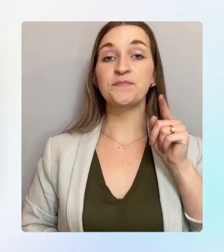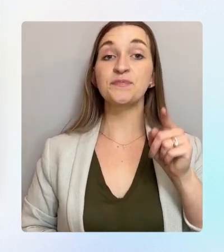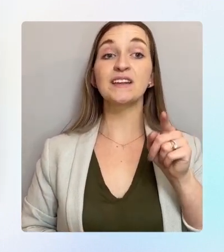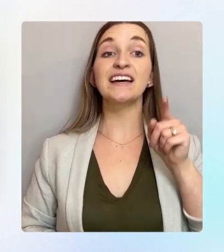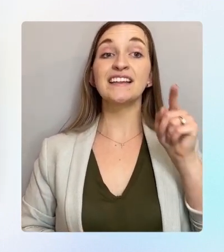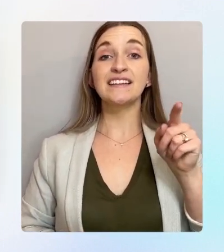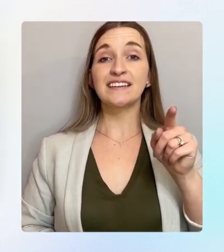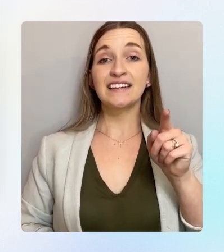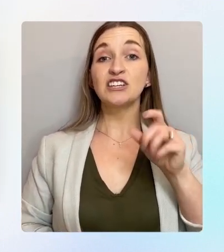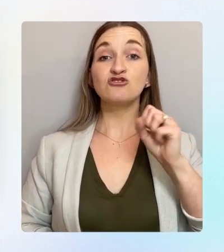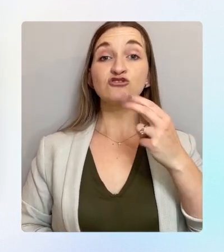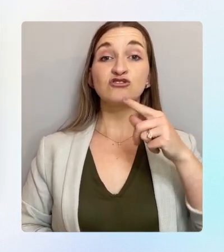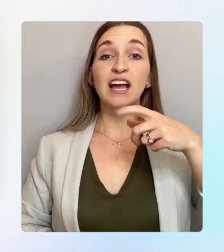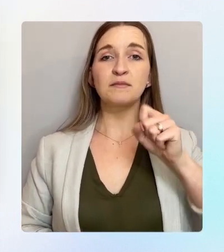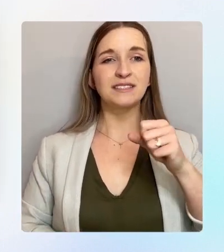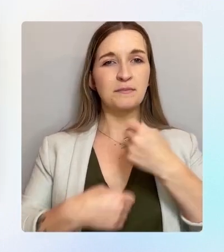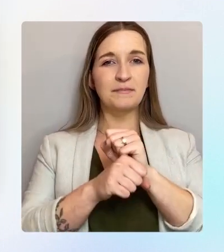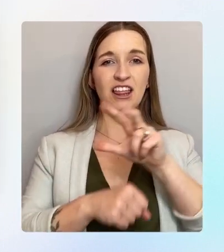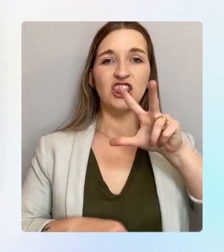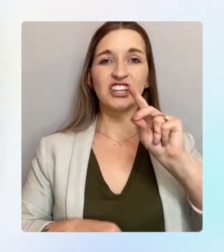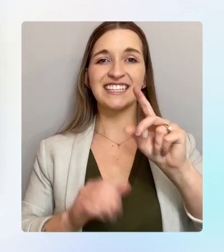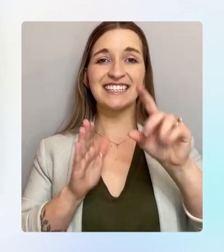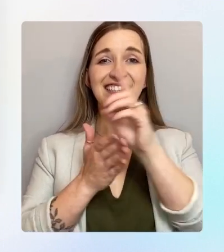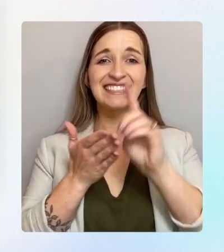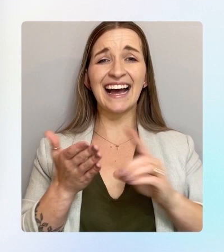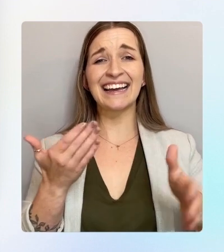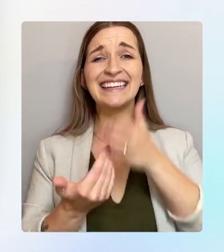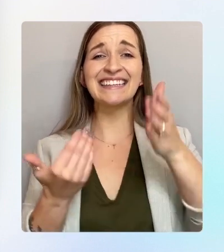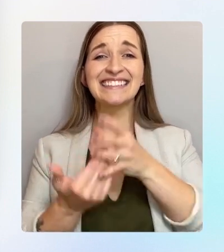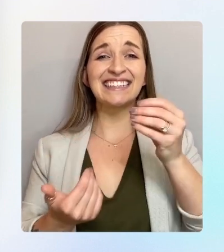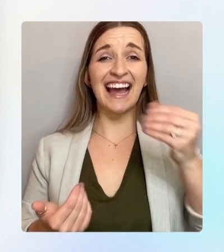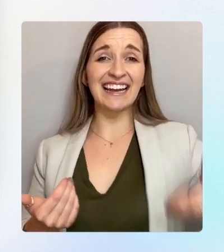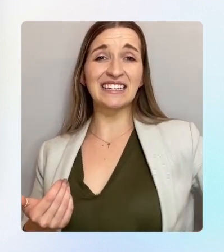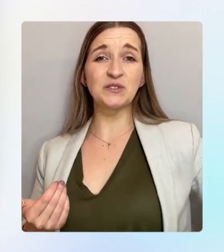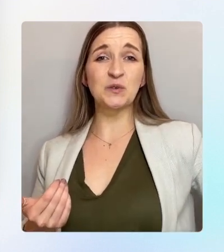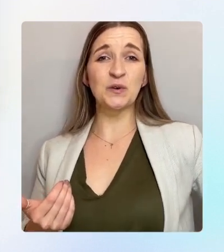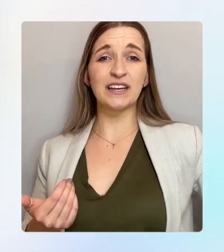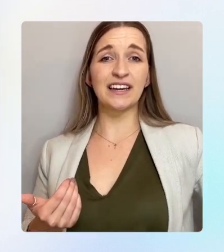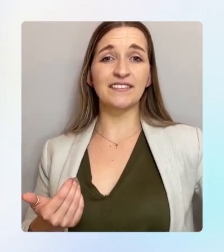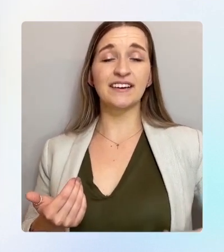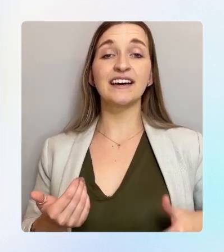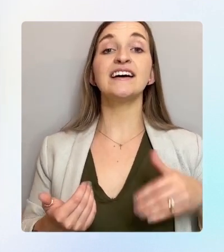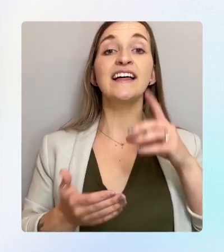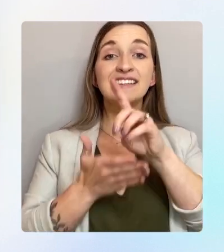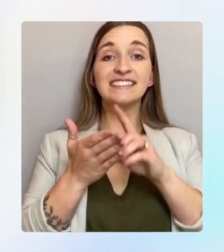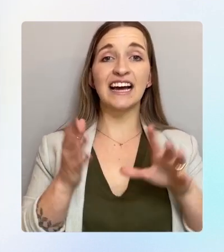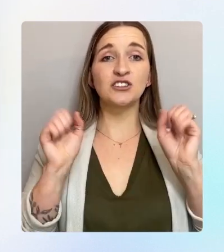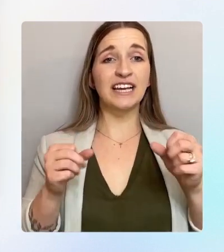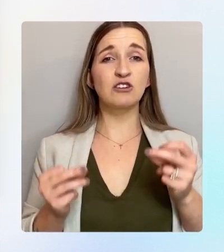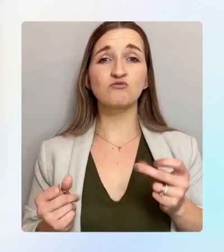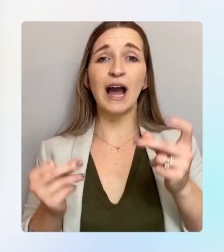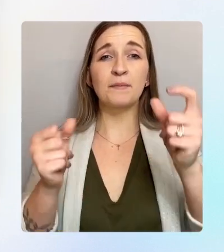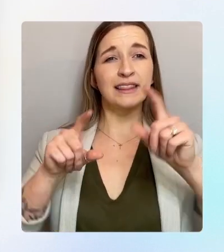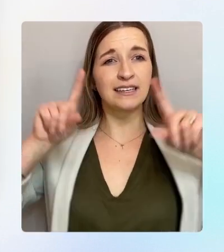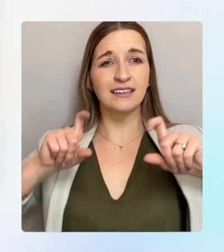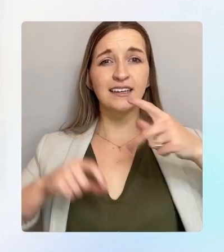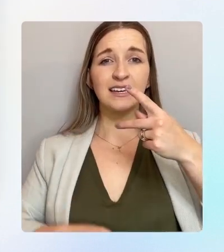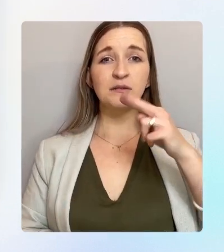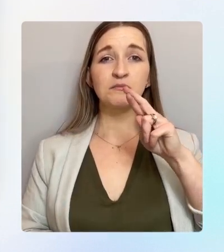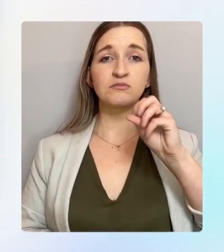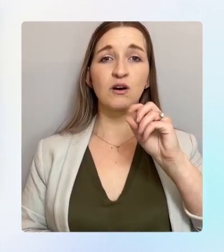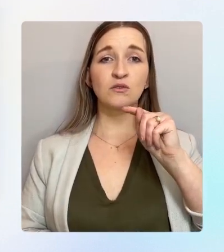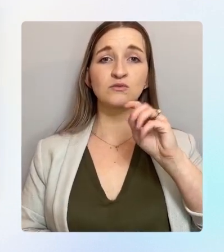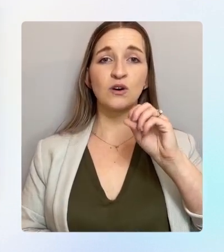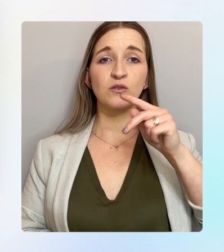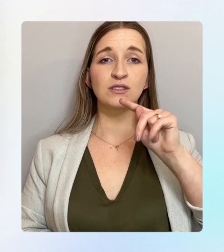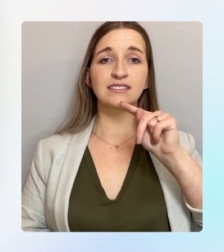ShapesXR makes 3D design easy and intuitive. In ShapesXR, designers can rapidly prototype their spatial